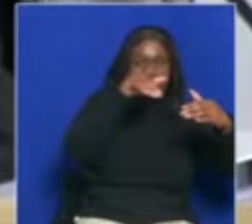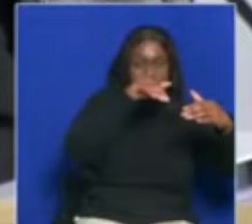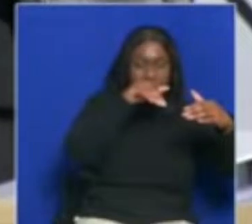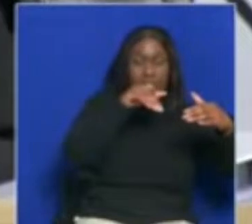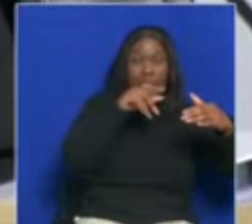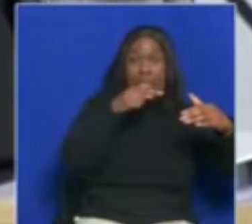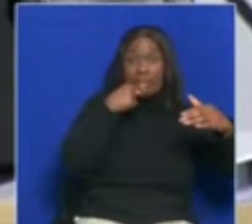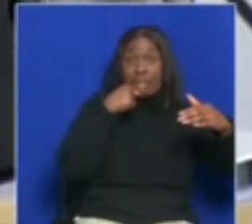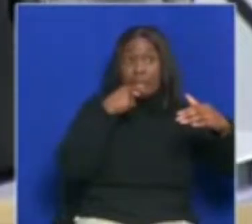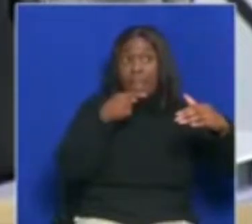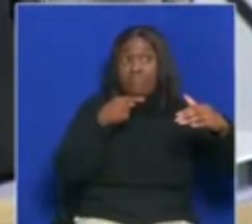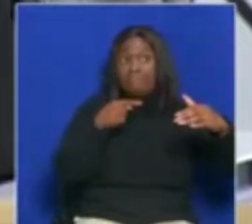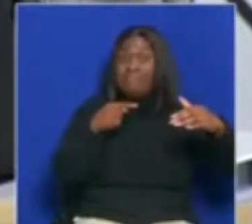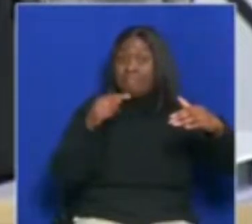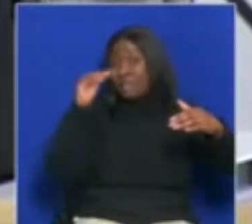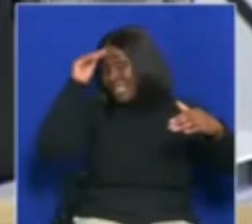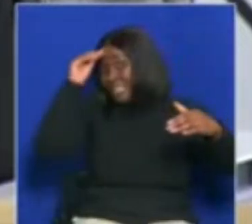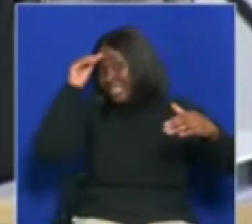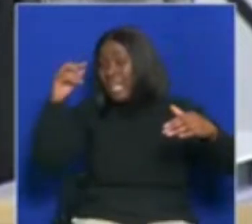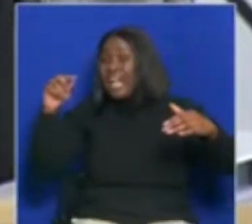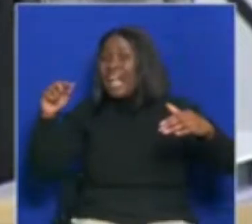team, were going to take out